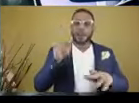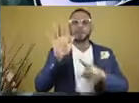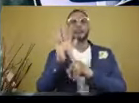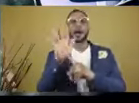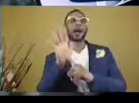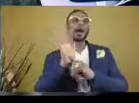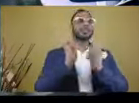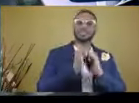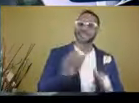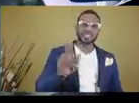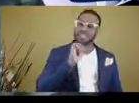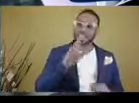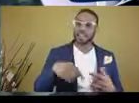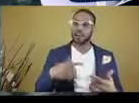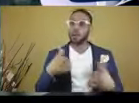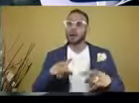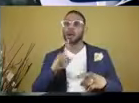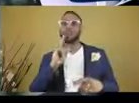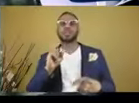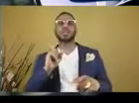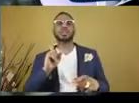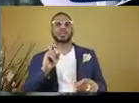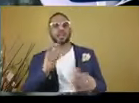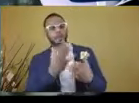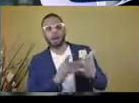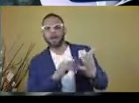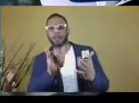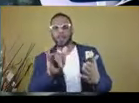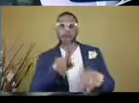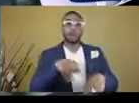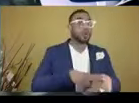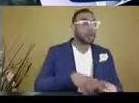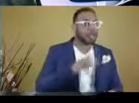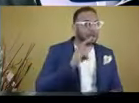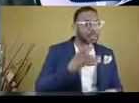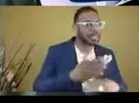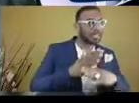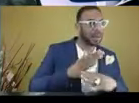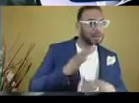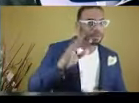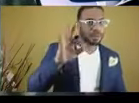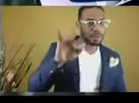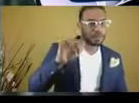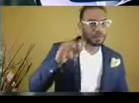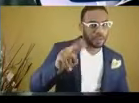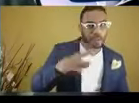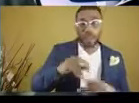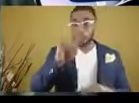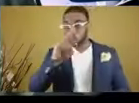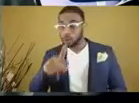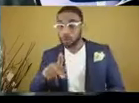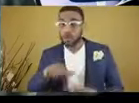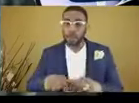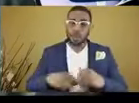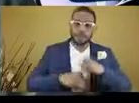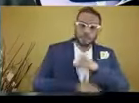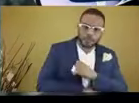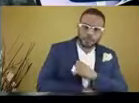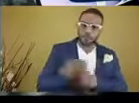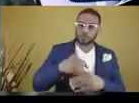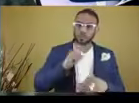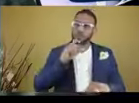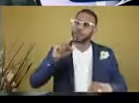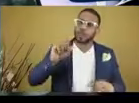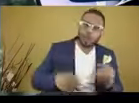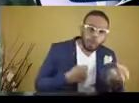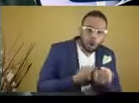contest. And it wasn't, while there was an element of that, of course, it was to stop fascism and Trump, that fundamentally what we are supporting,